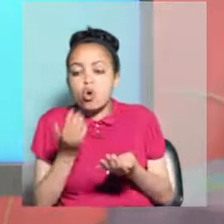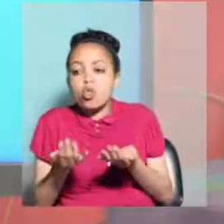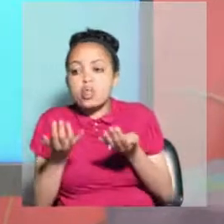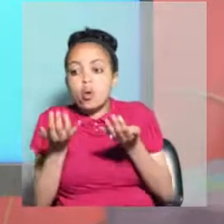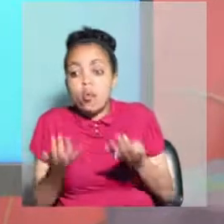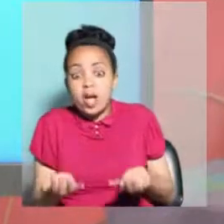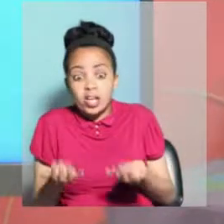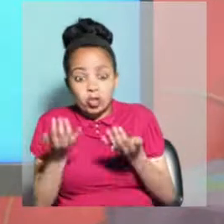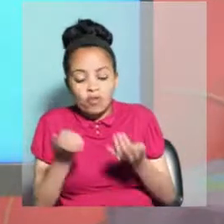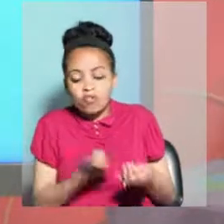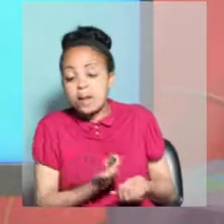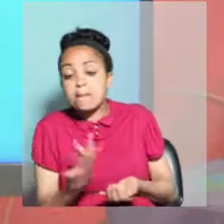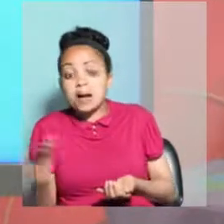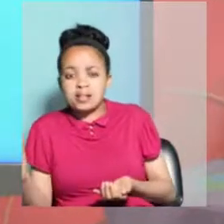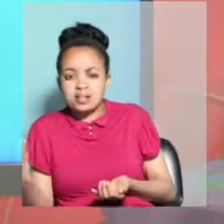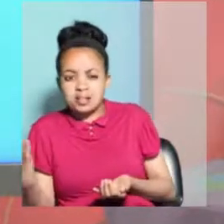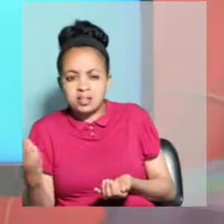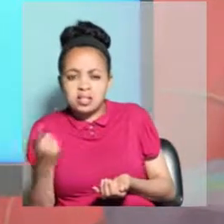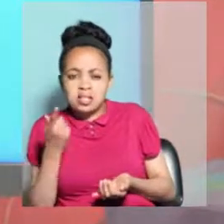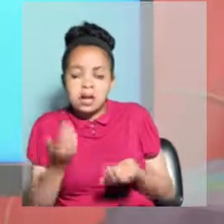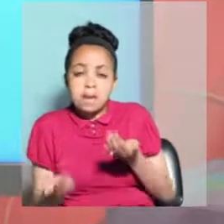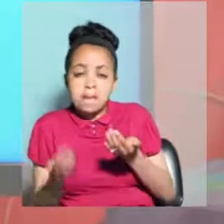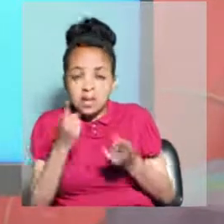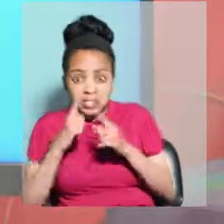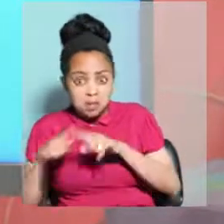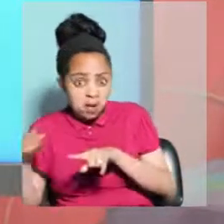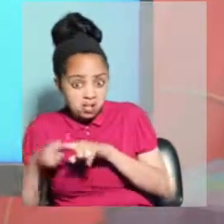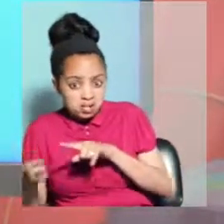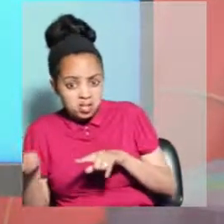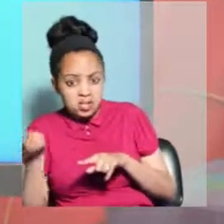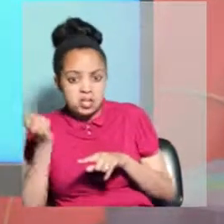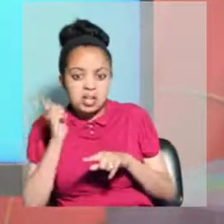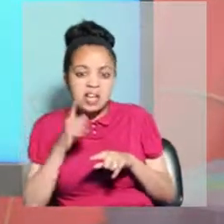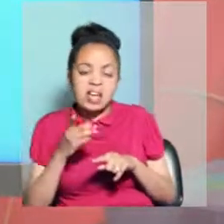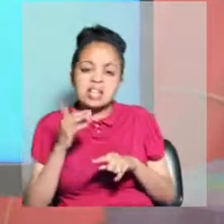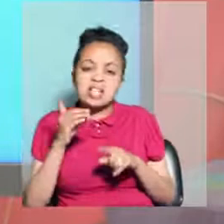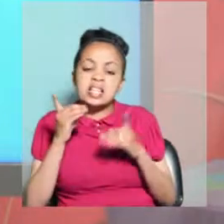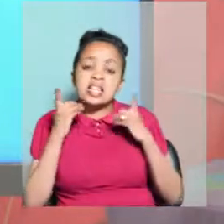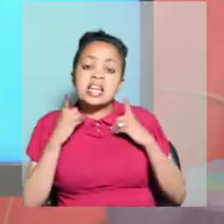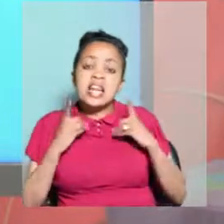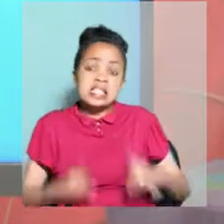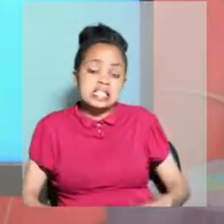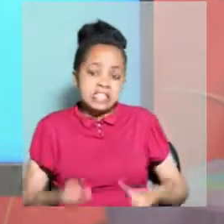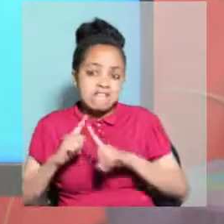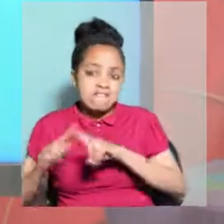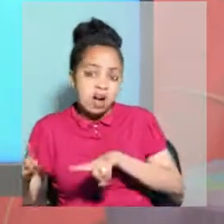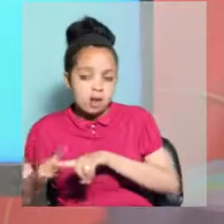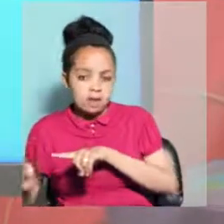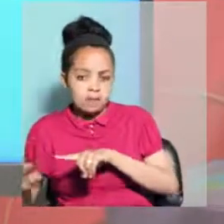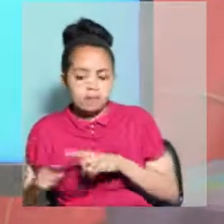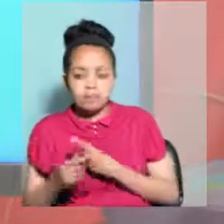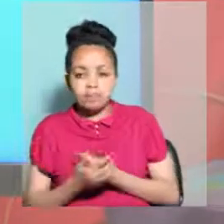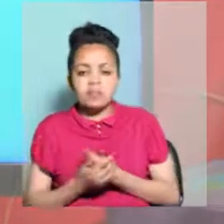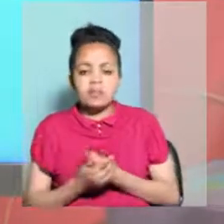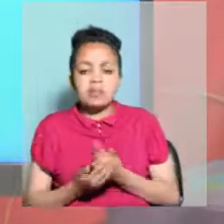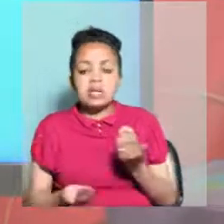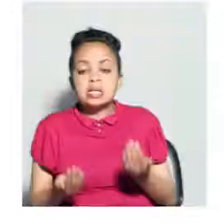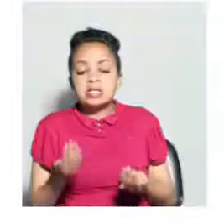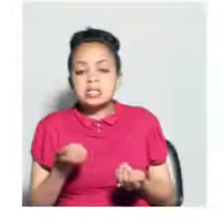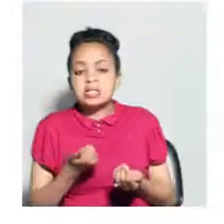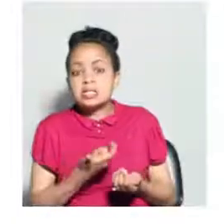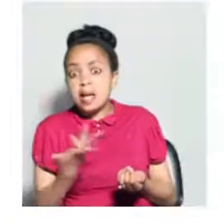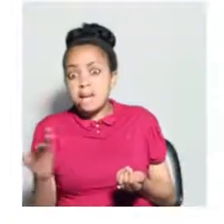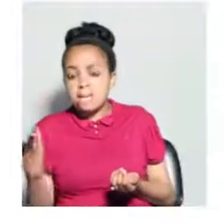of a matter, as their mass vary and again density vary. When a sample